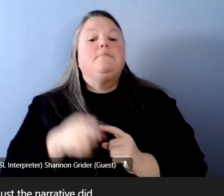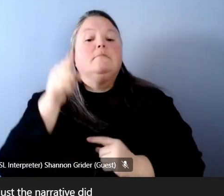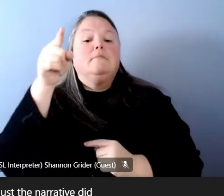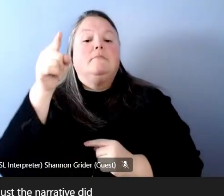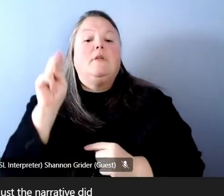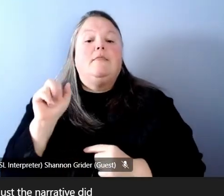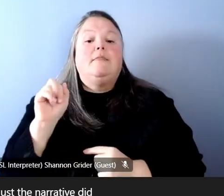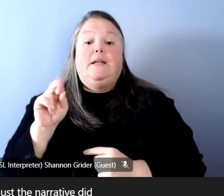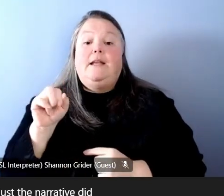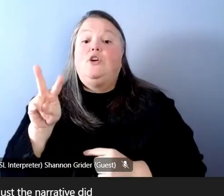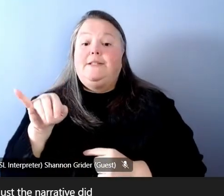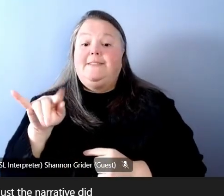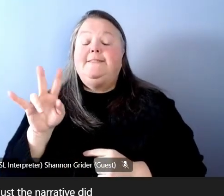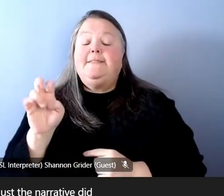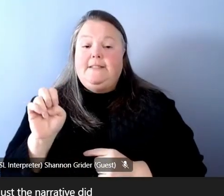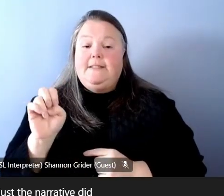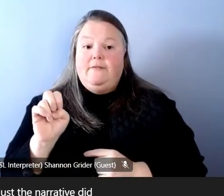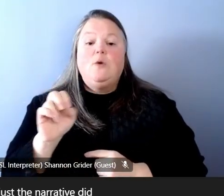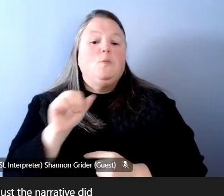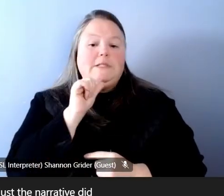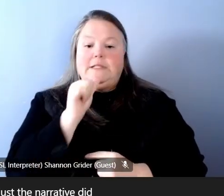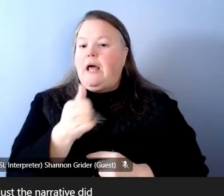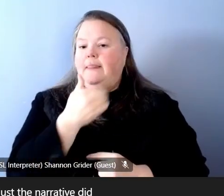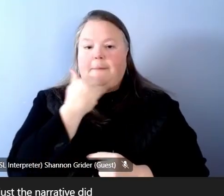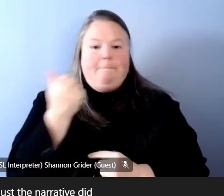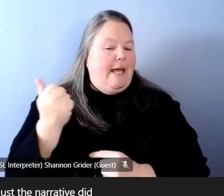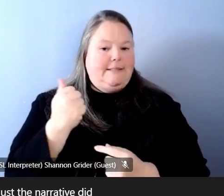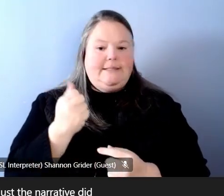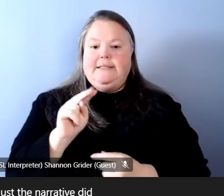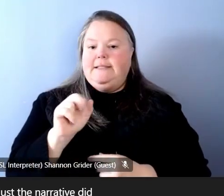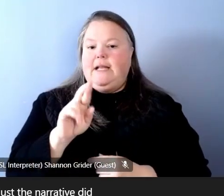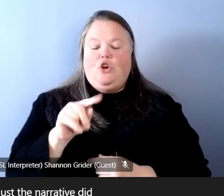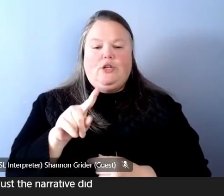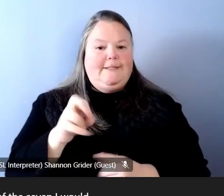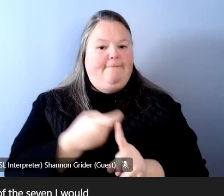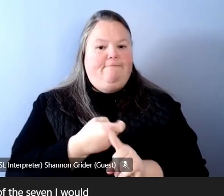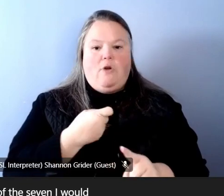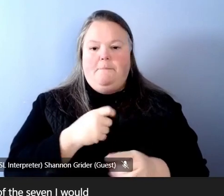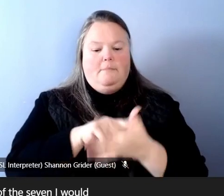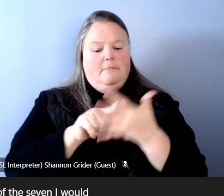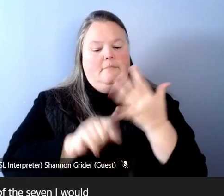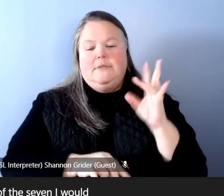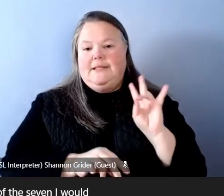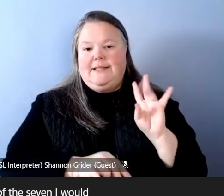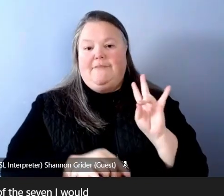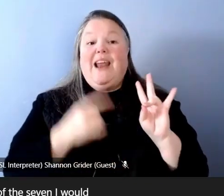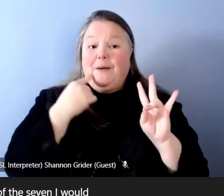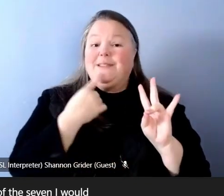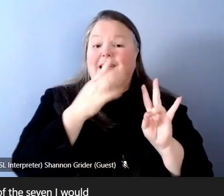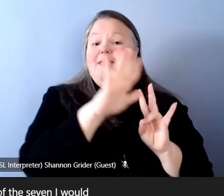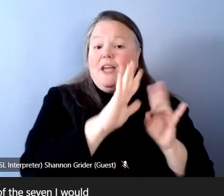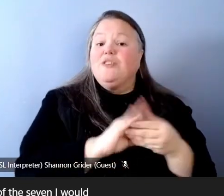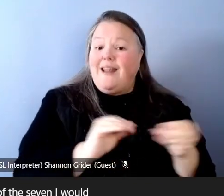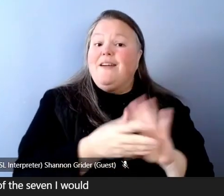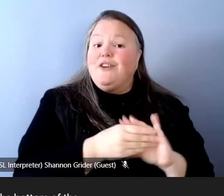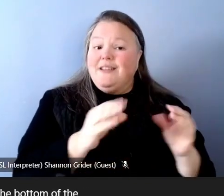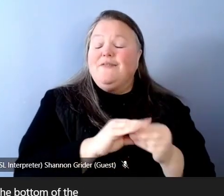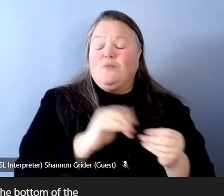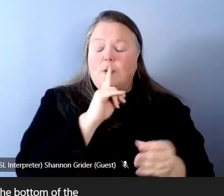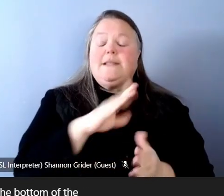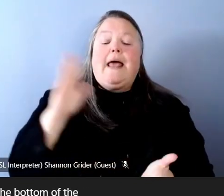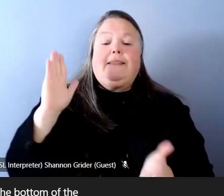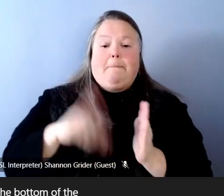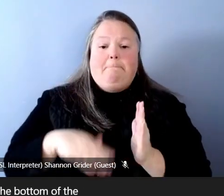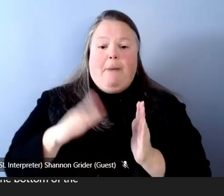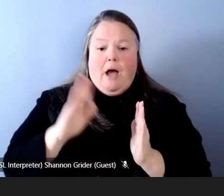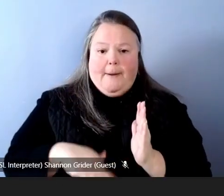it was not the best narrative out of the 7. I would have ranked the narrative itself near the bottom of the candidates.